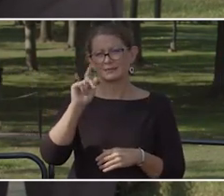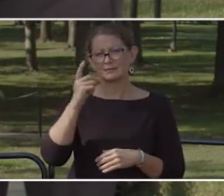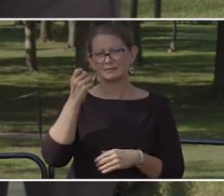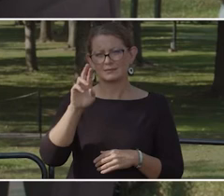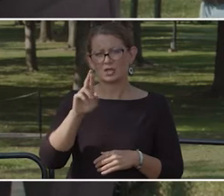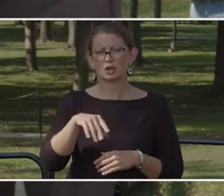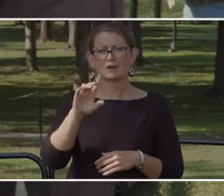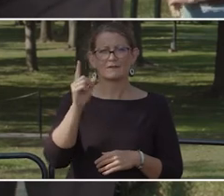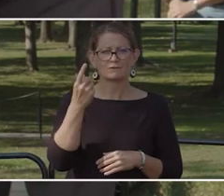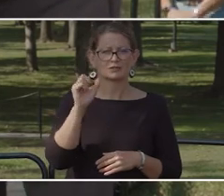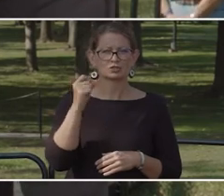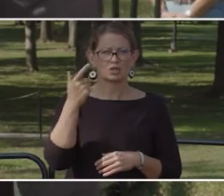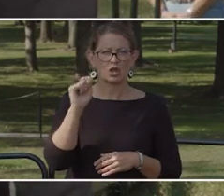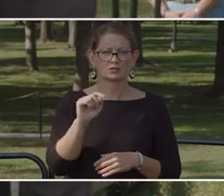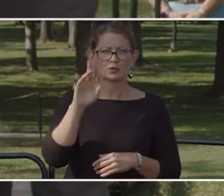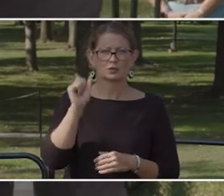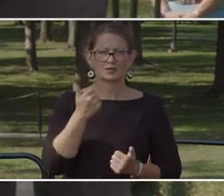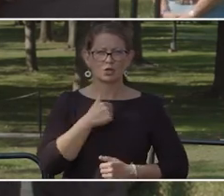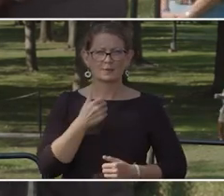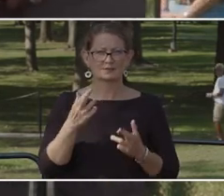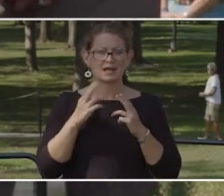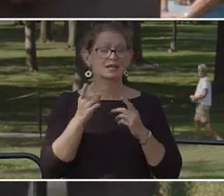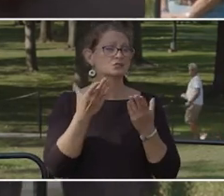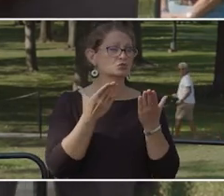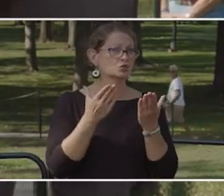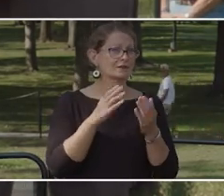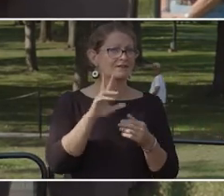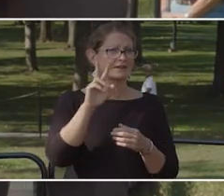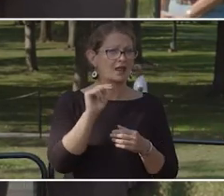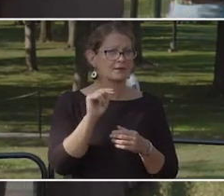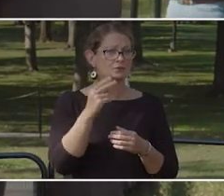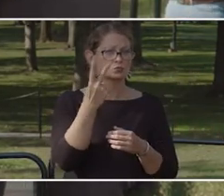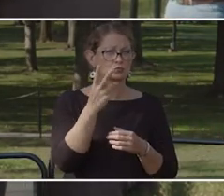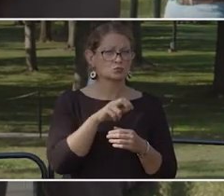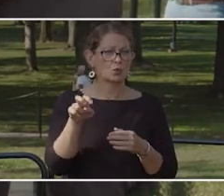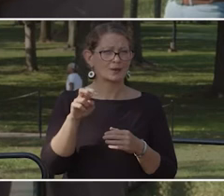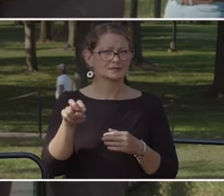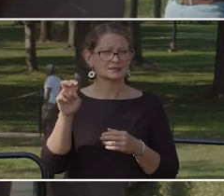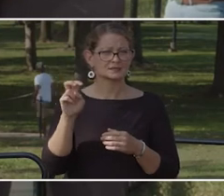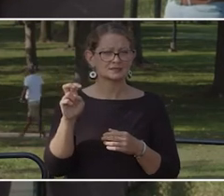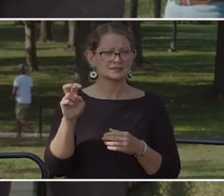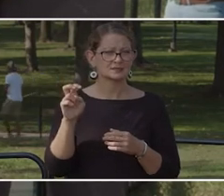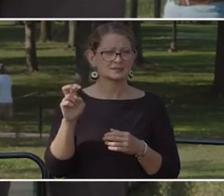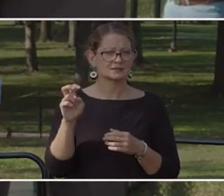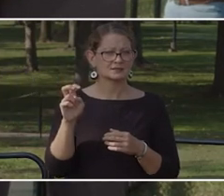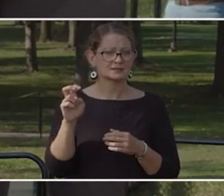Sergeant, United States Army, retired. Served in Vietnam, two tours,